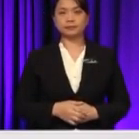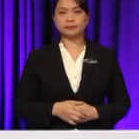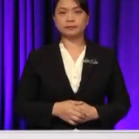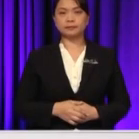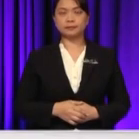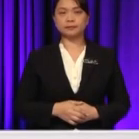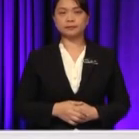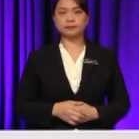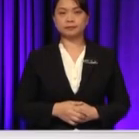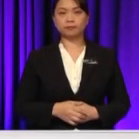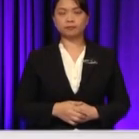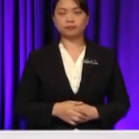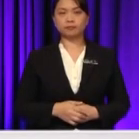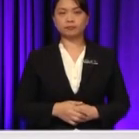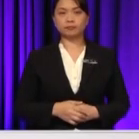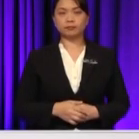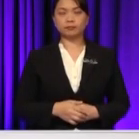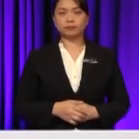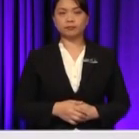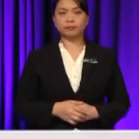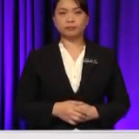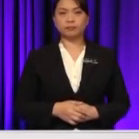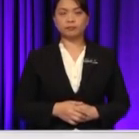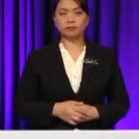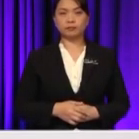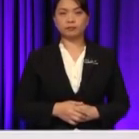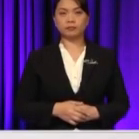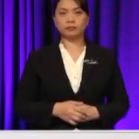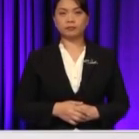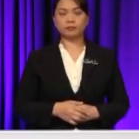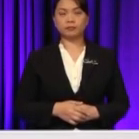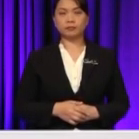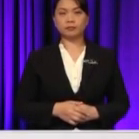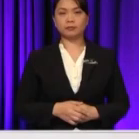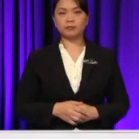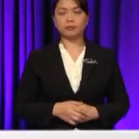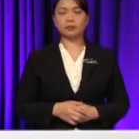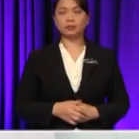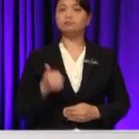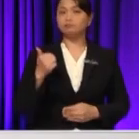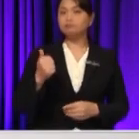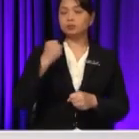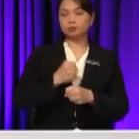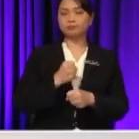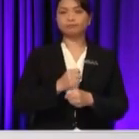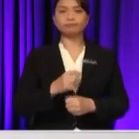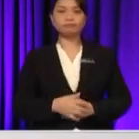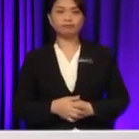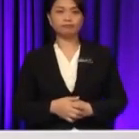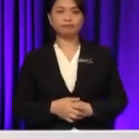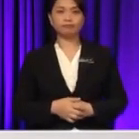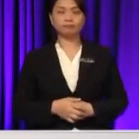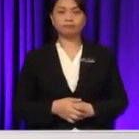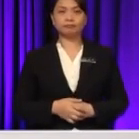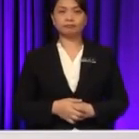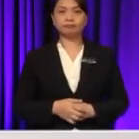using the given phrase and I can see the word clean. Mm-hmm. Okay. So well done. Good job, Razif. Thank you. Right. Okay. Why